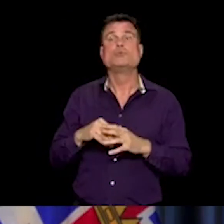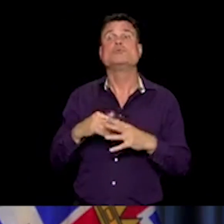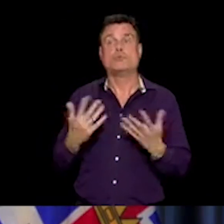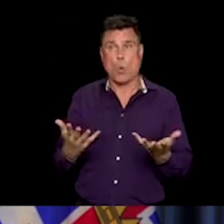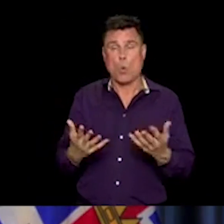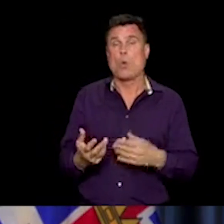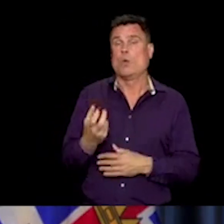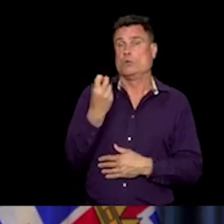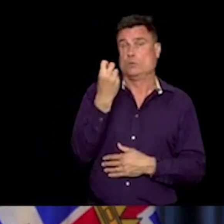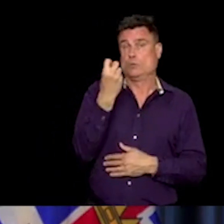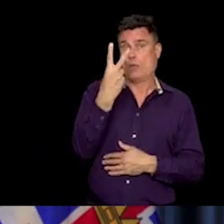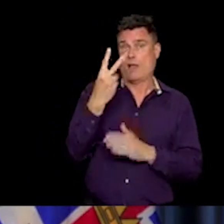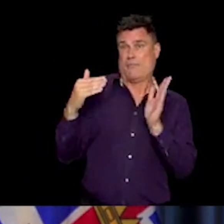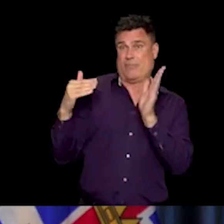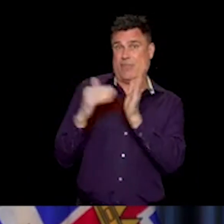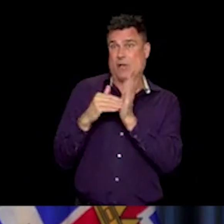health,